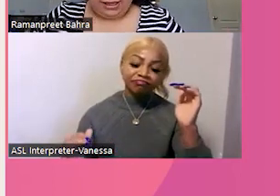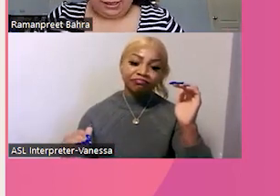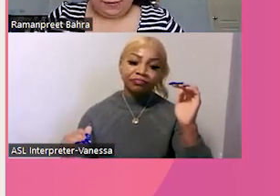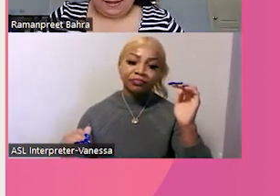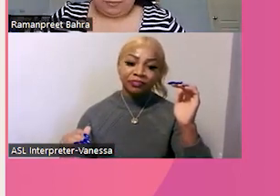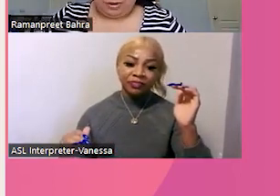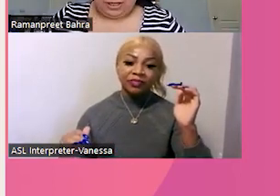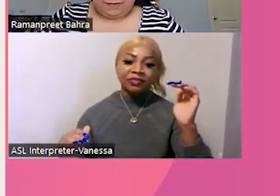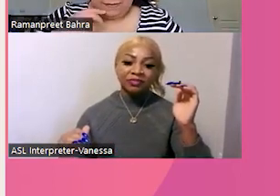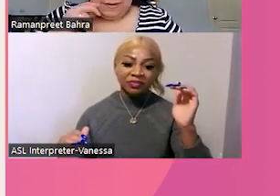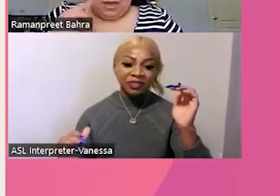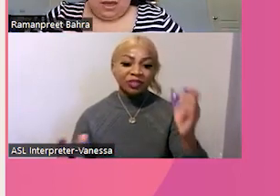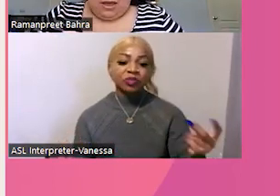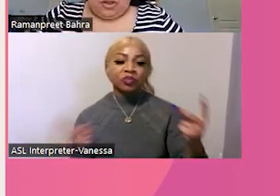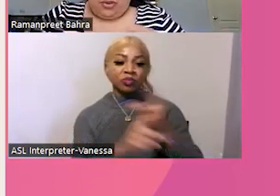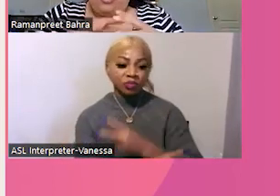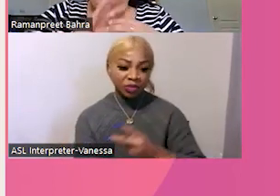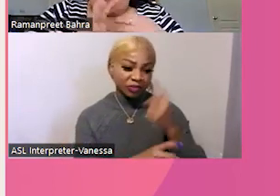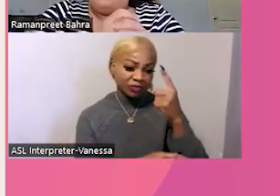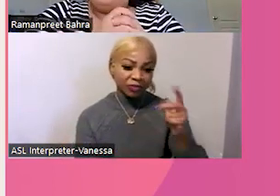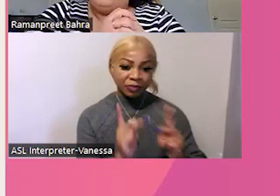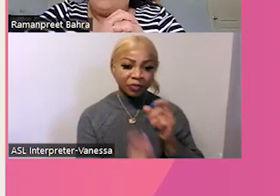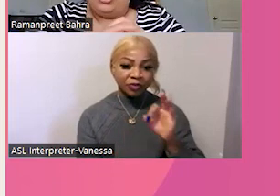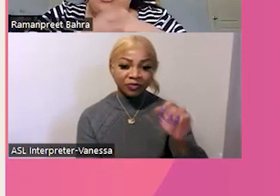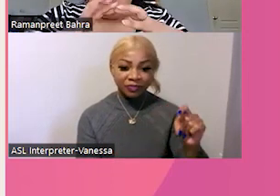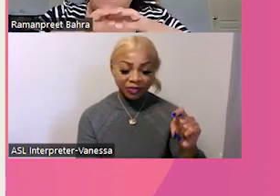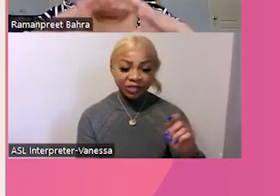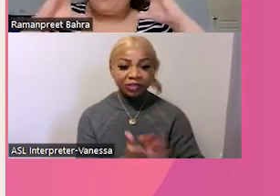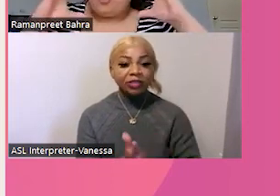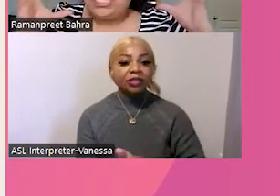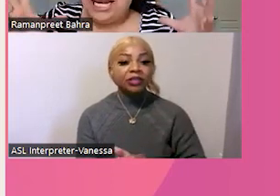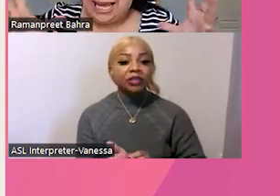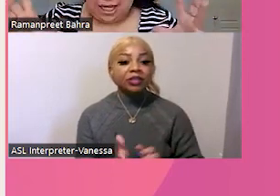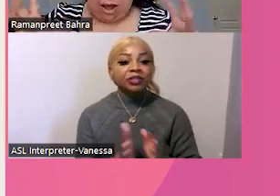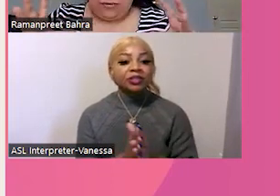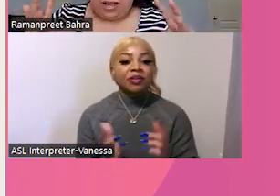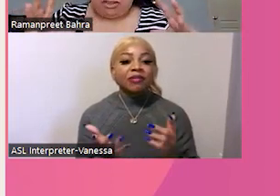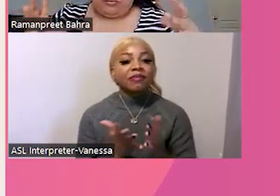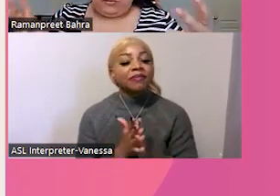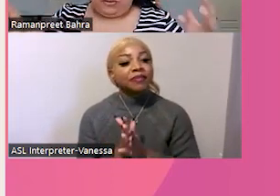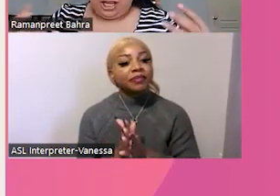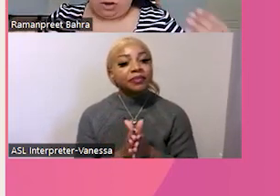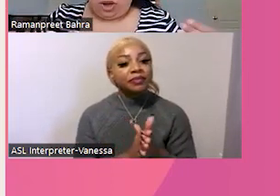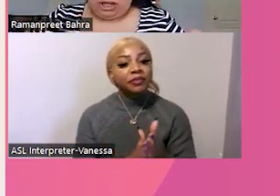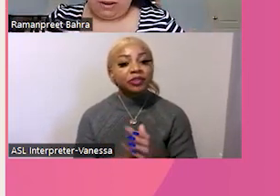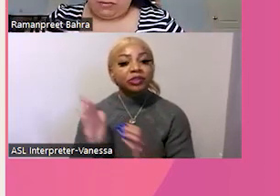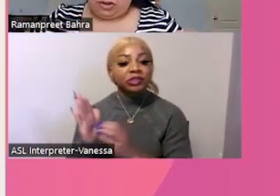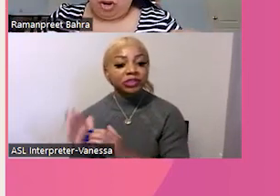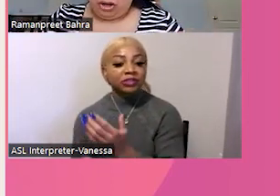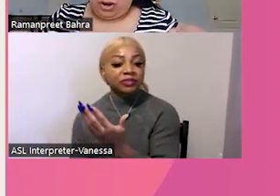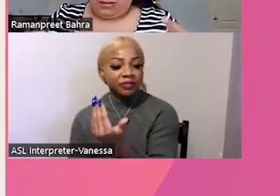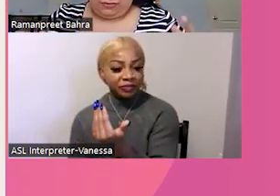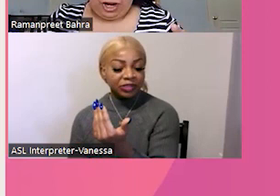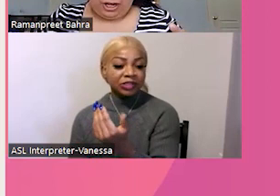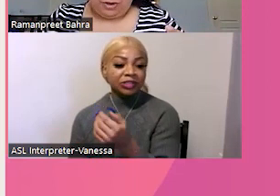of violence experienced. So we're asking for this broadening of Section 15 equality rights of the